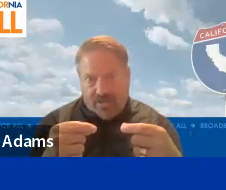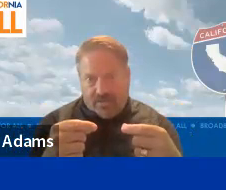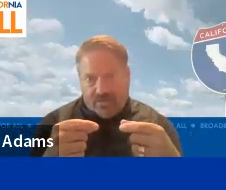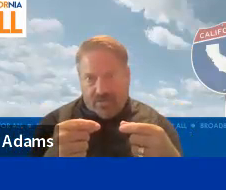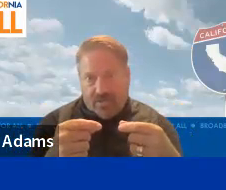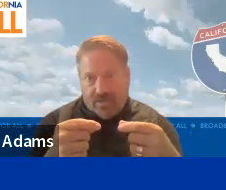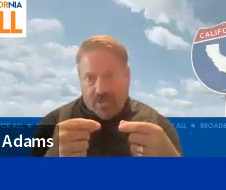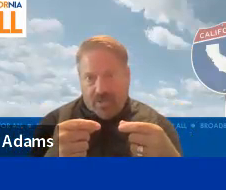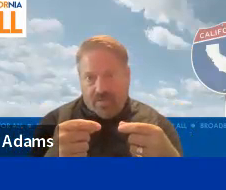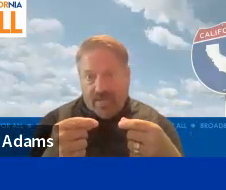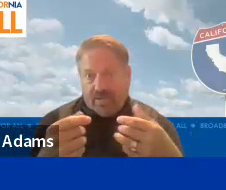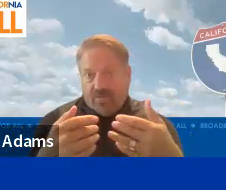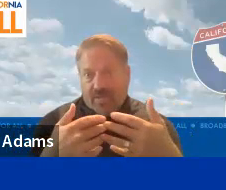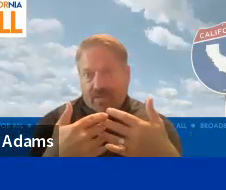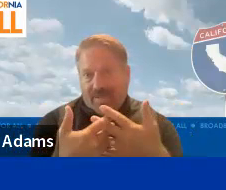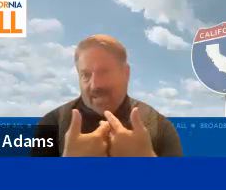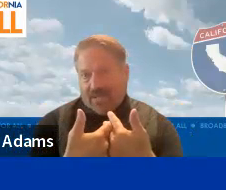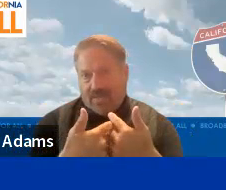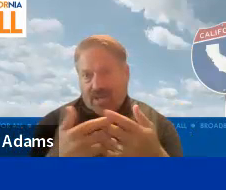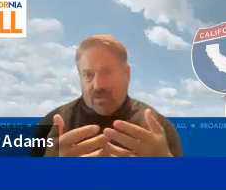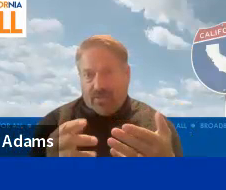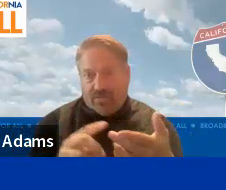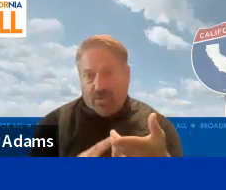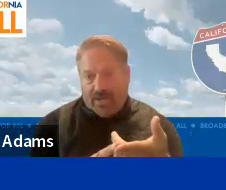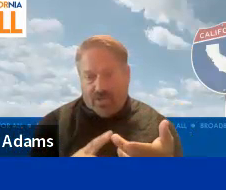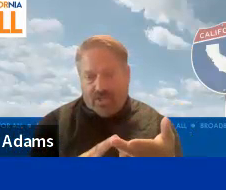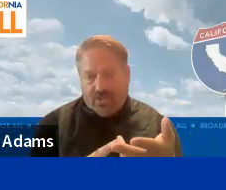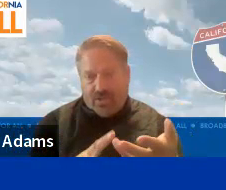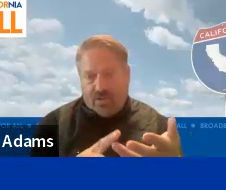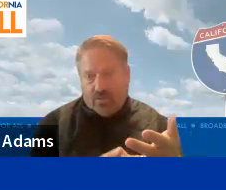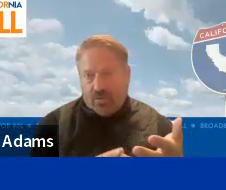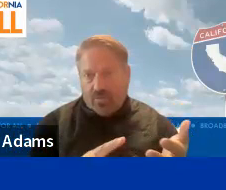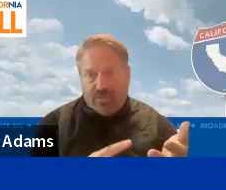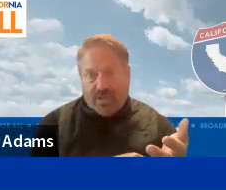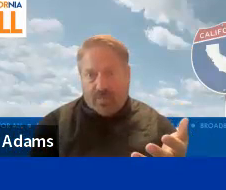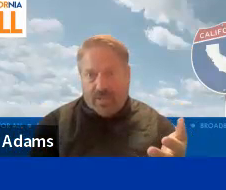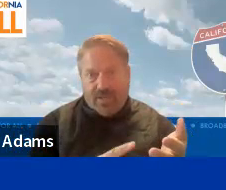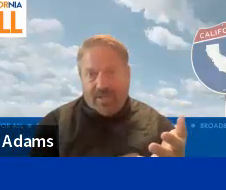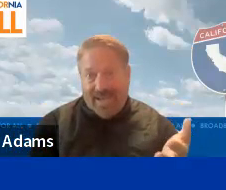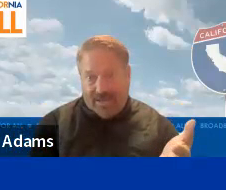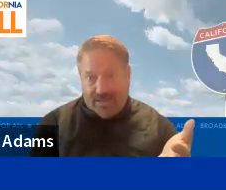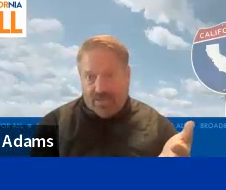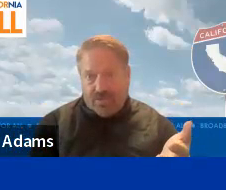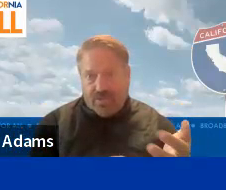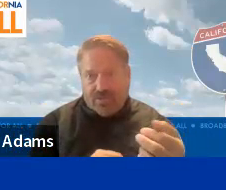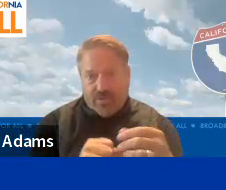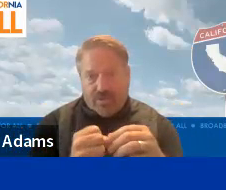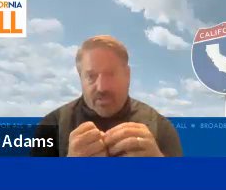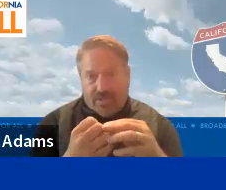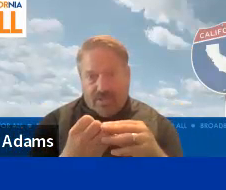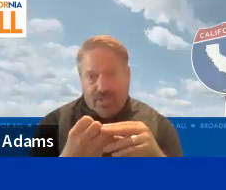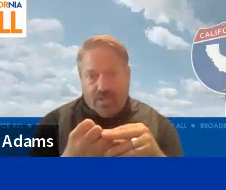key areas that Anne kind of outlined? So education, health, workforce development, access to